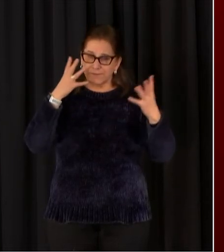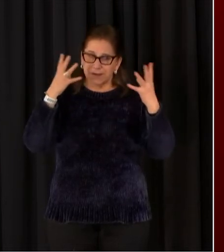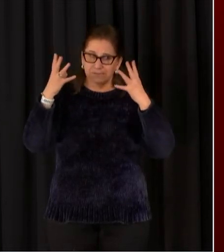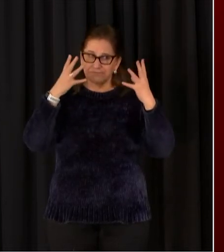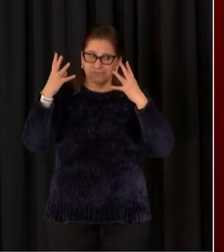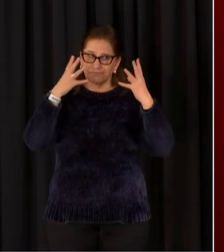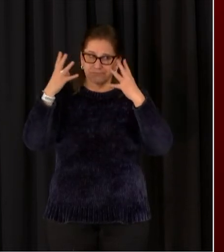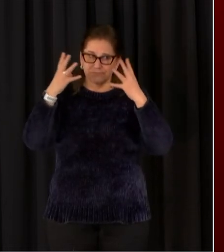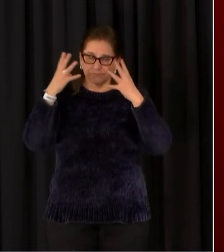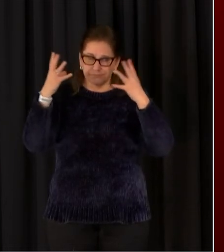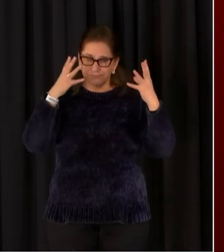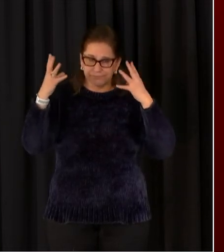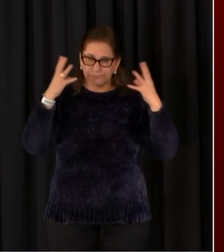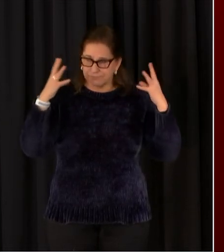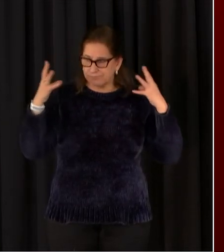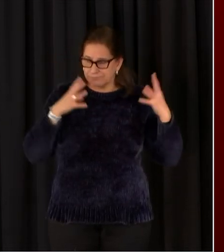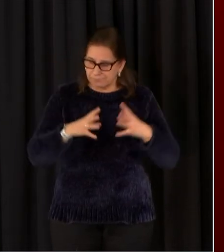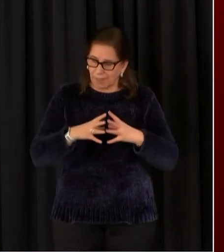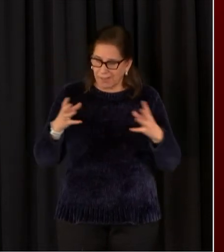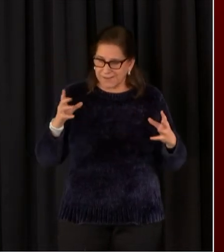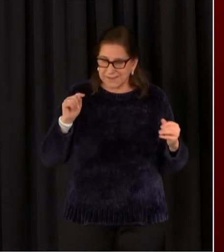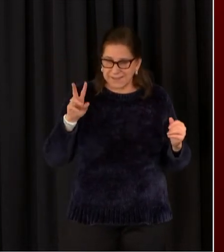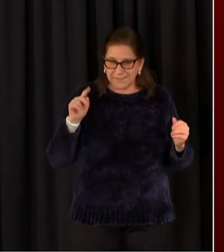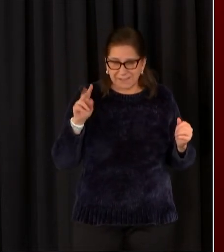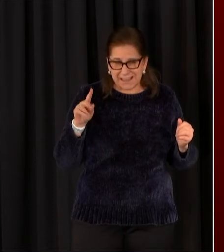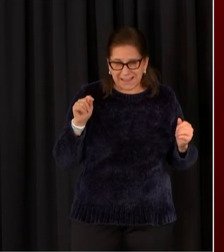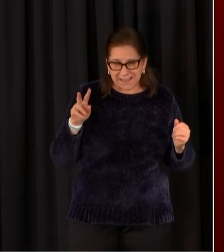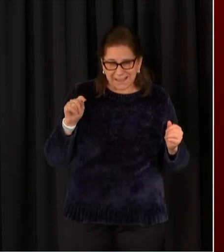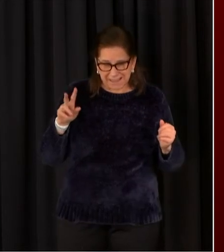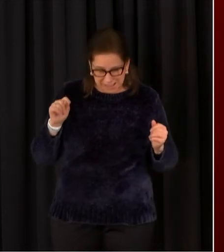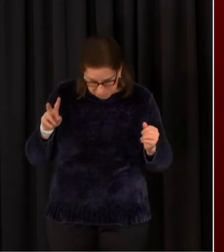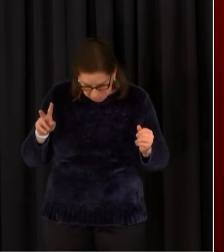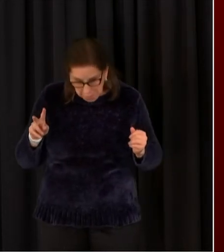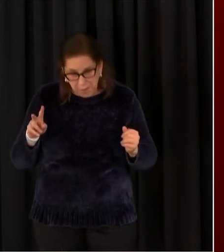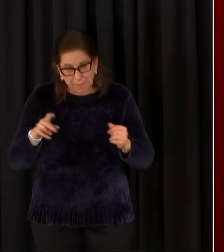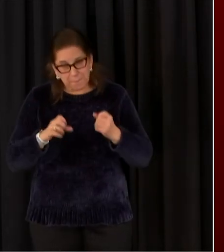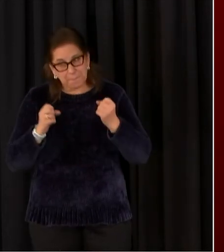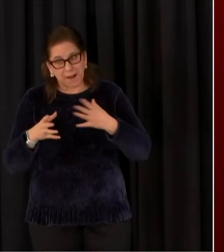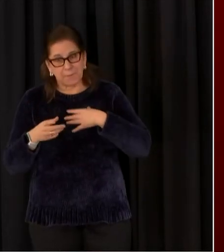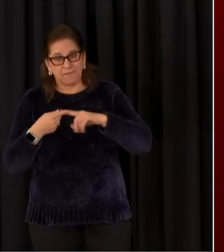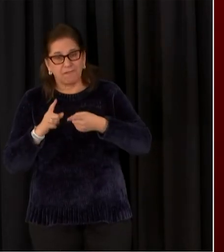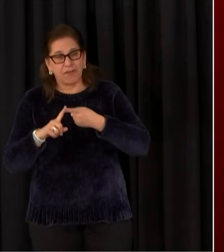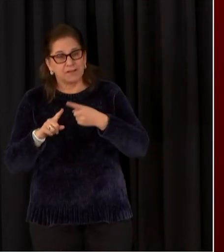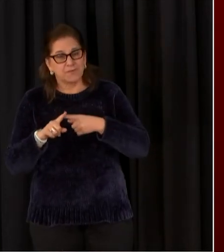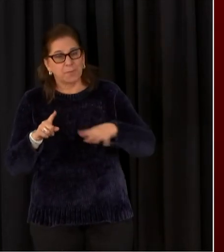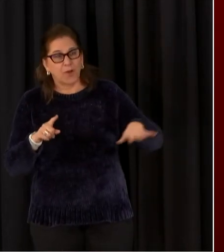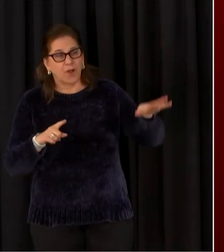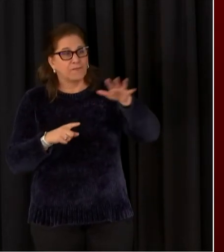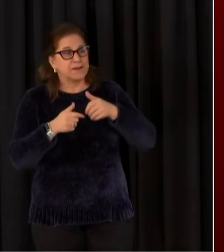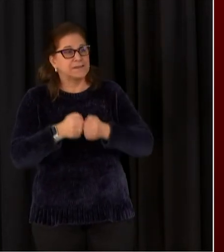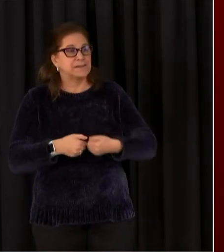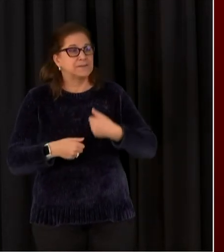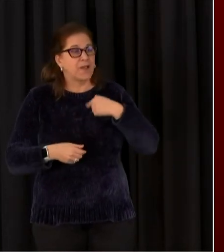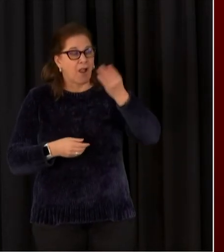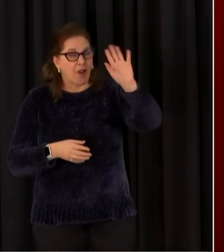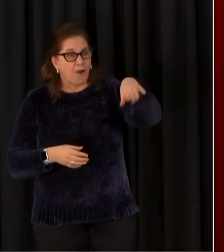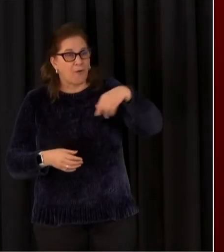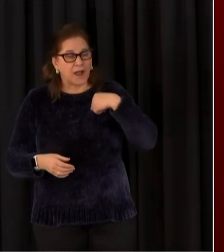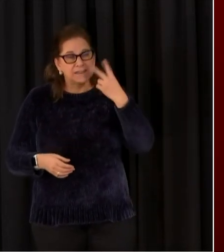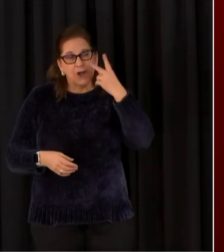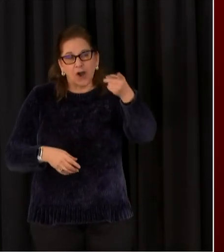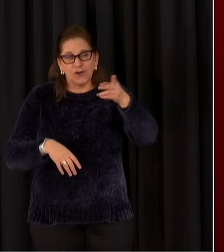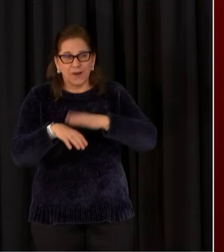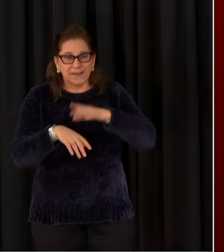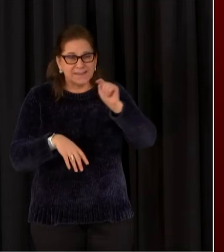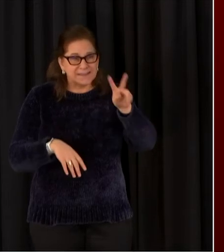lot of comments about that afterward from a lot of my friends around the country. In terms of